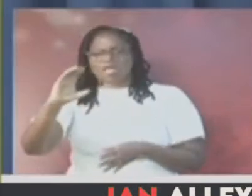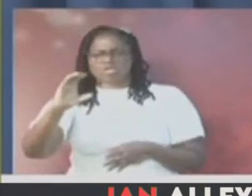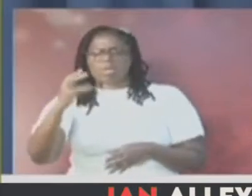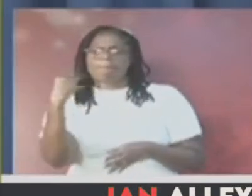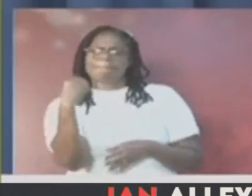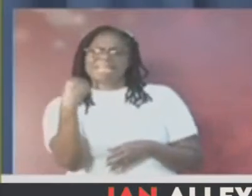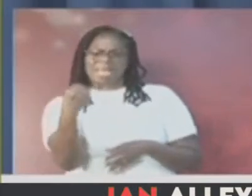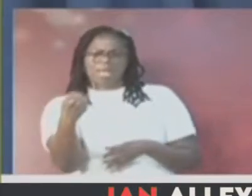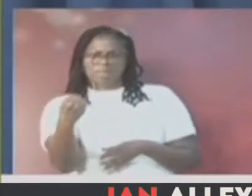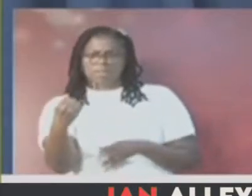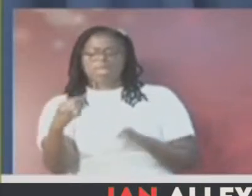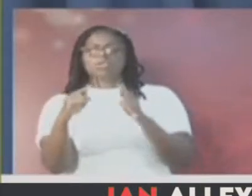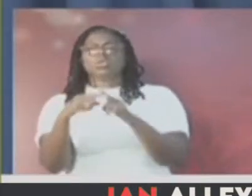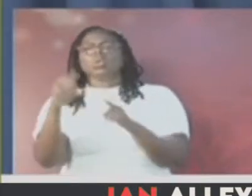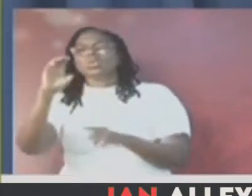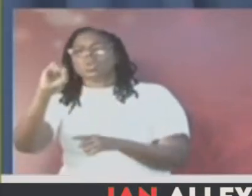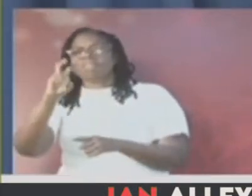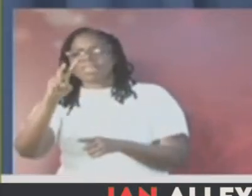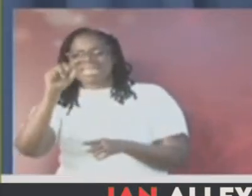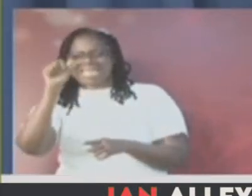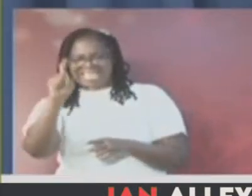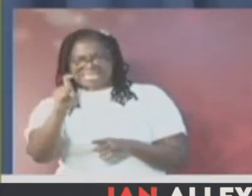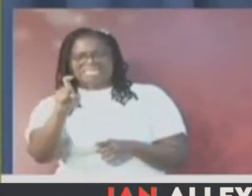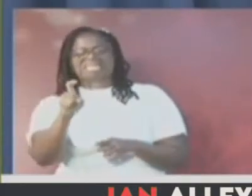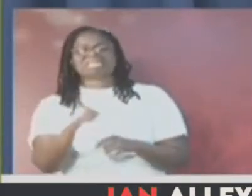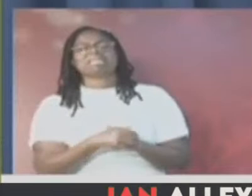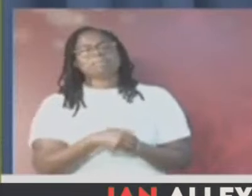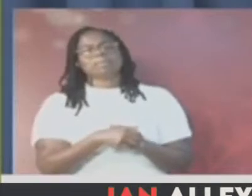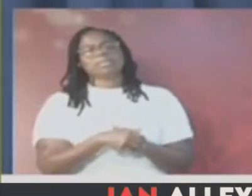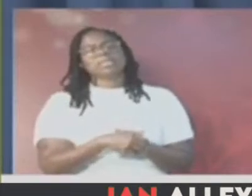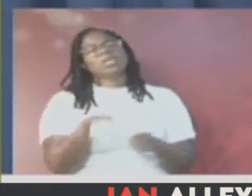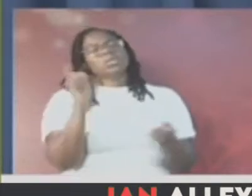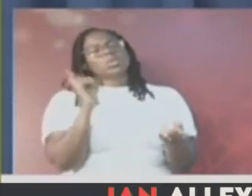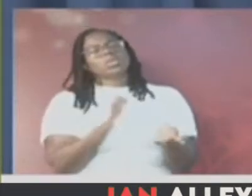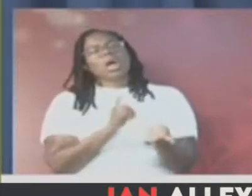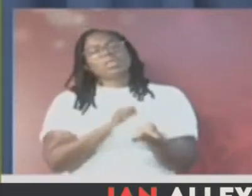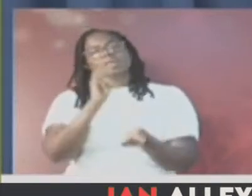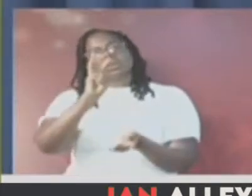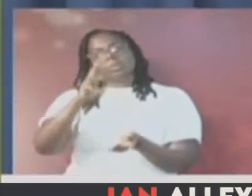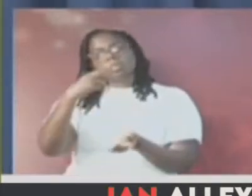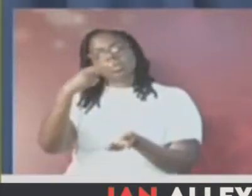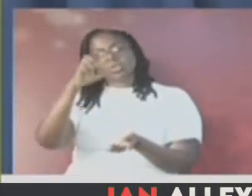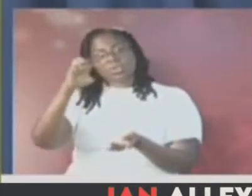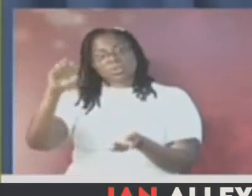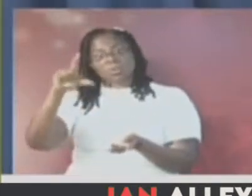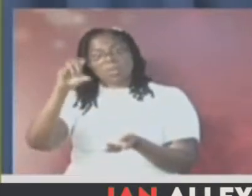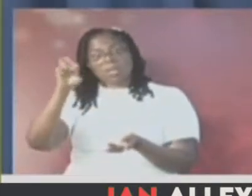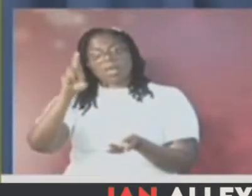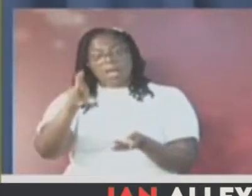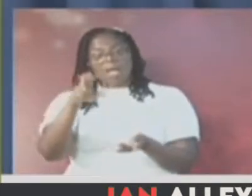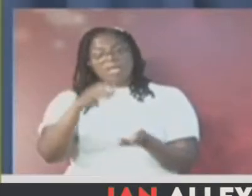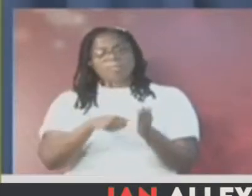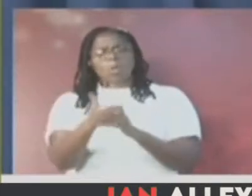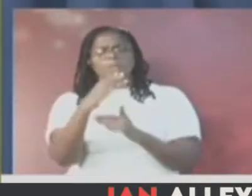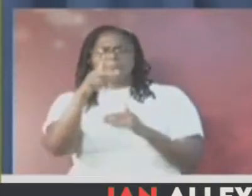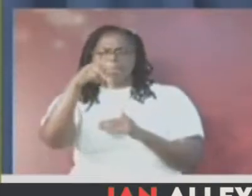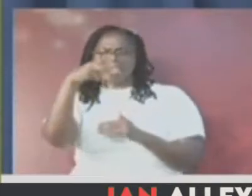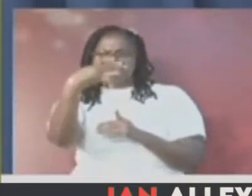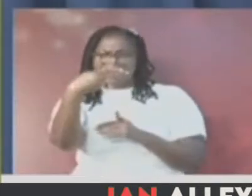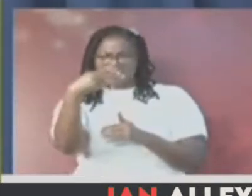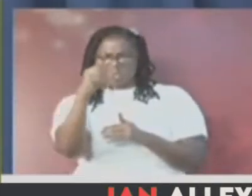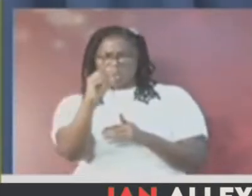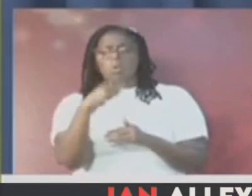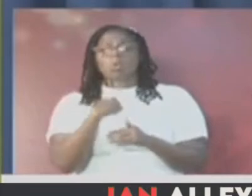already, I met with Dr. Wheeler this morning of PAHO to indicate our interest in that. The